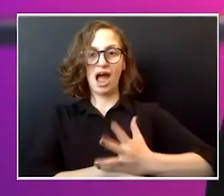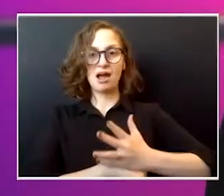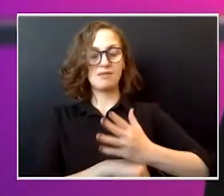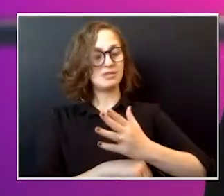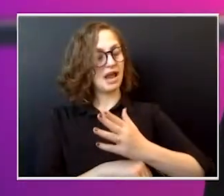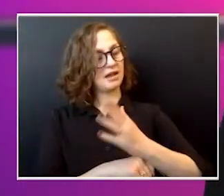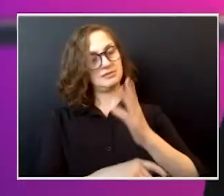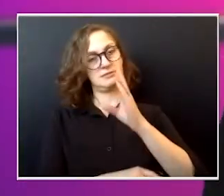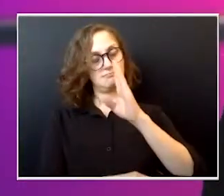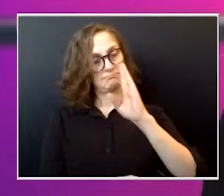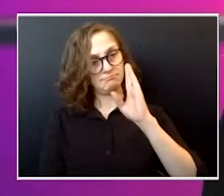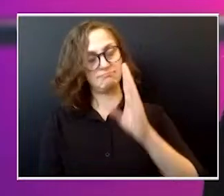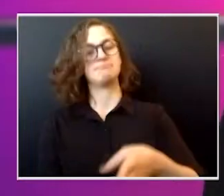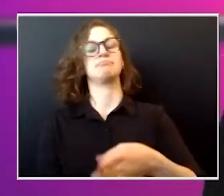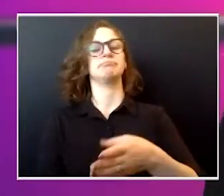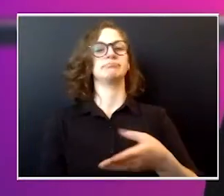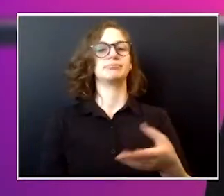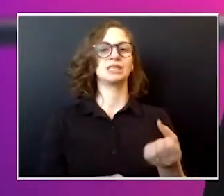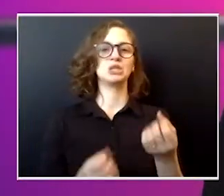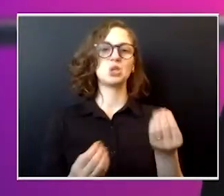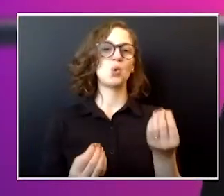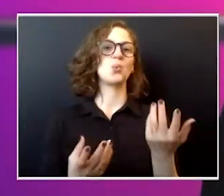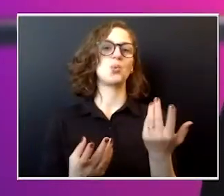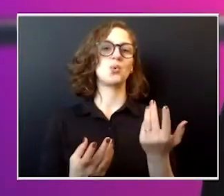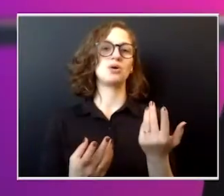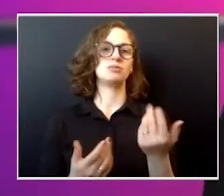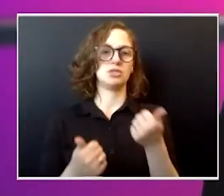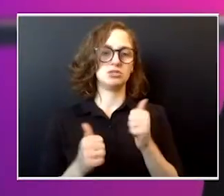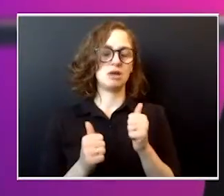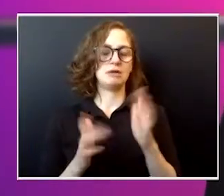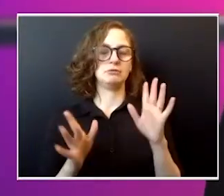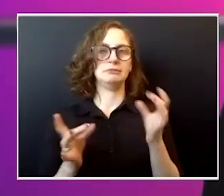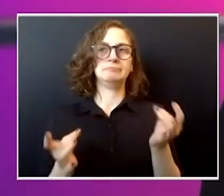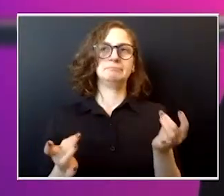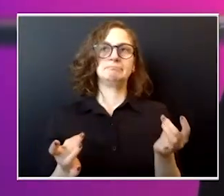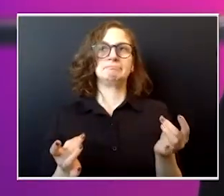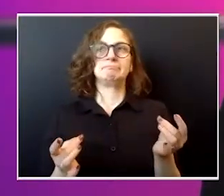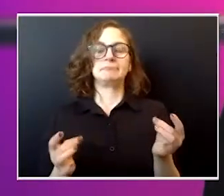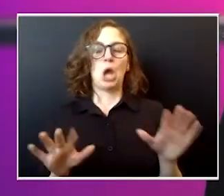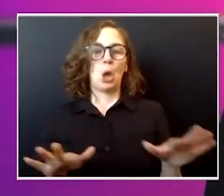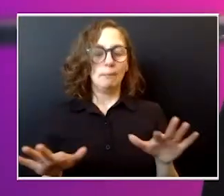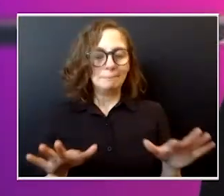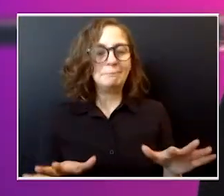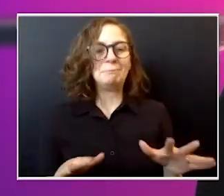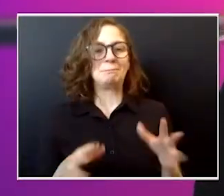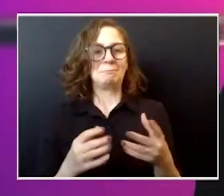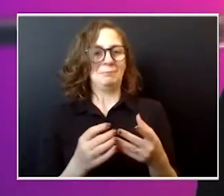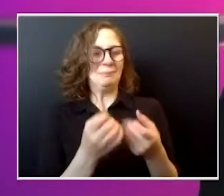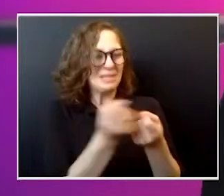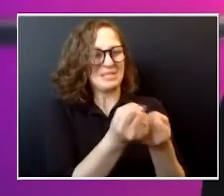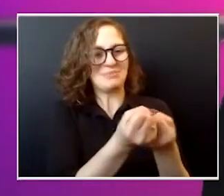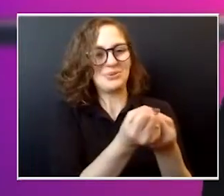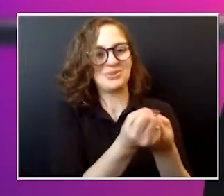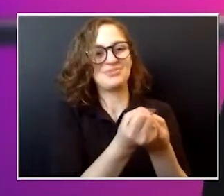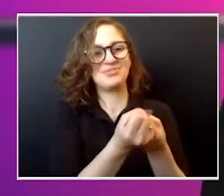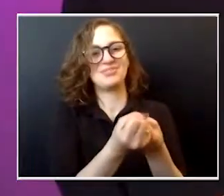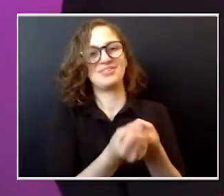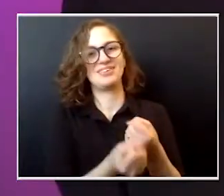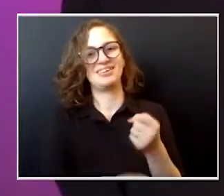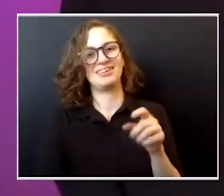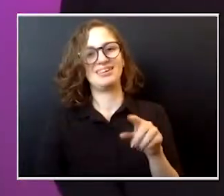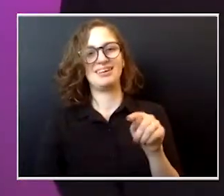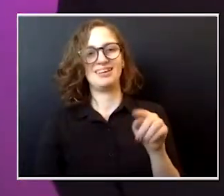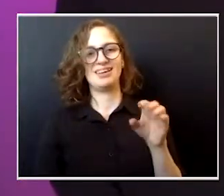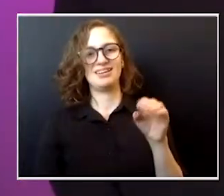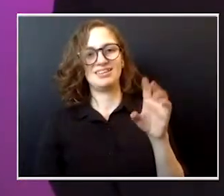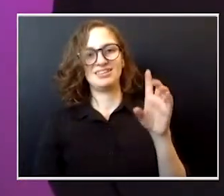just trying to remain calm and be supportive and to Todd always says I could have even been more